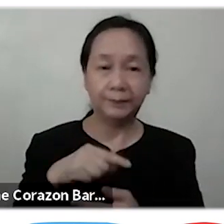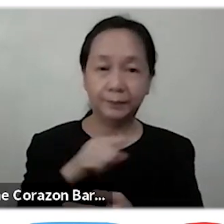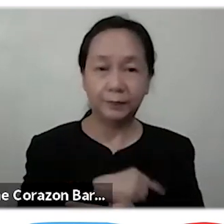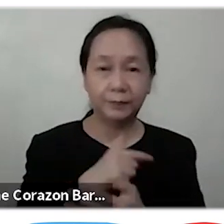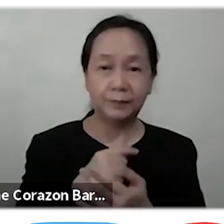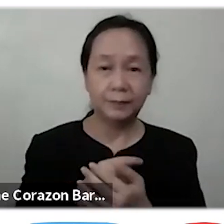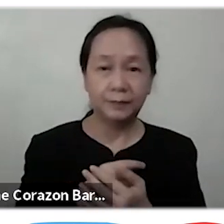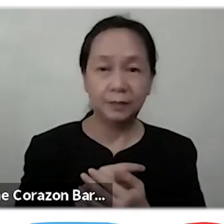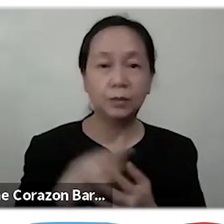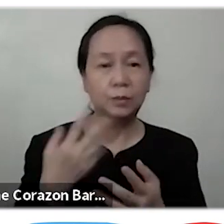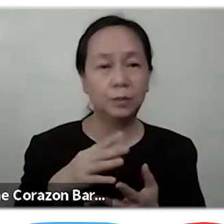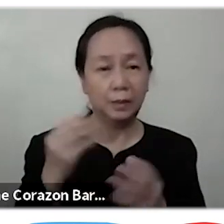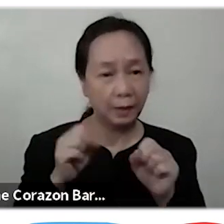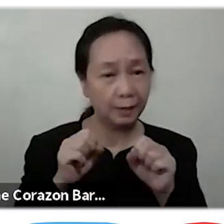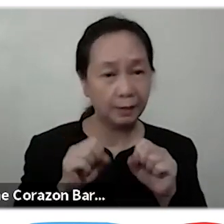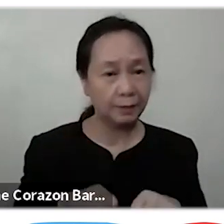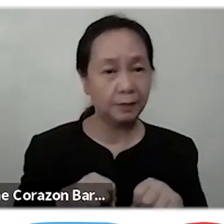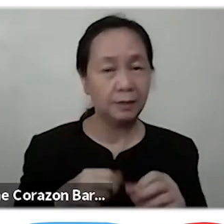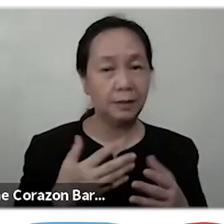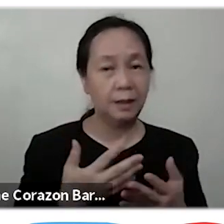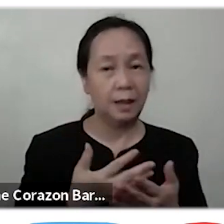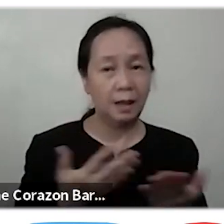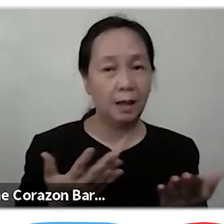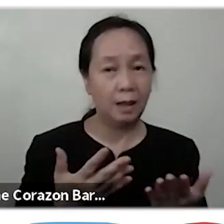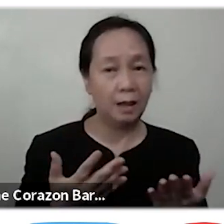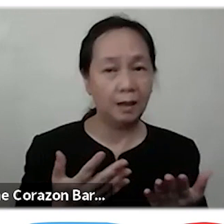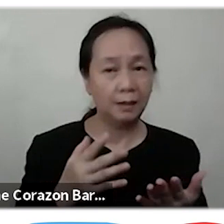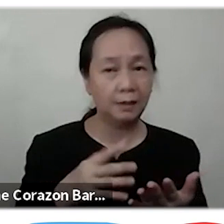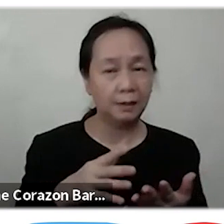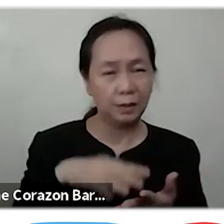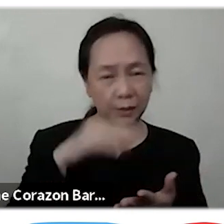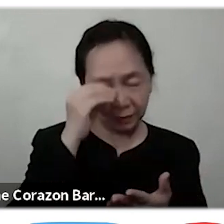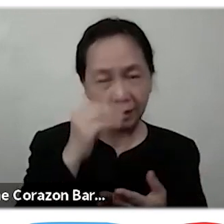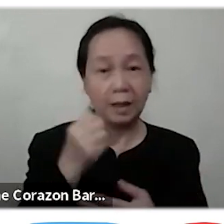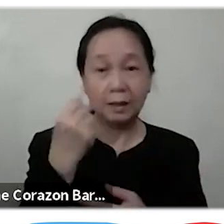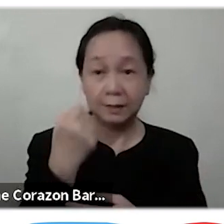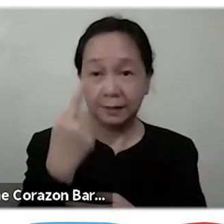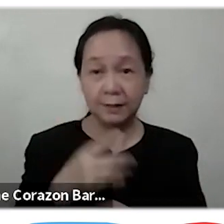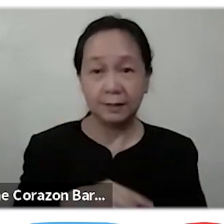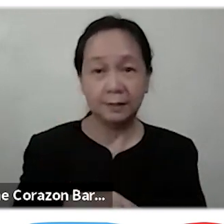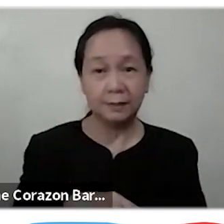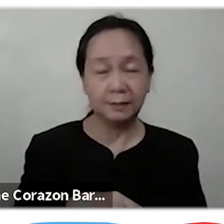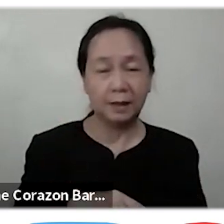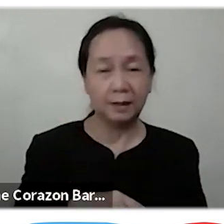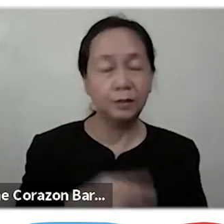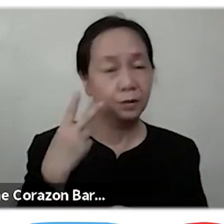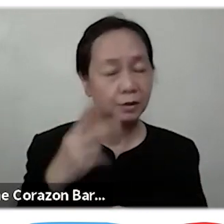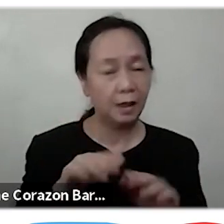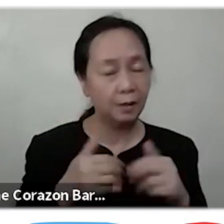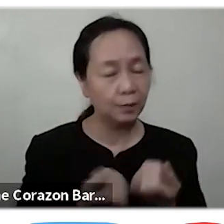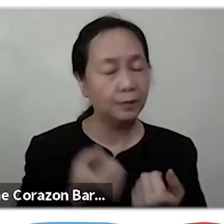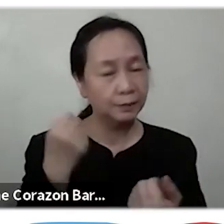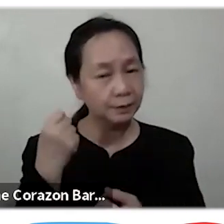our capacities, where they share about their understanding, and we also shared about our